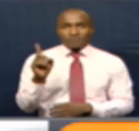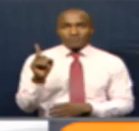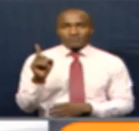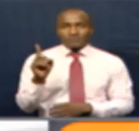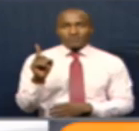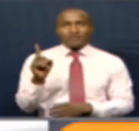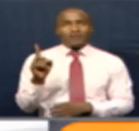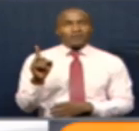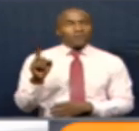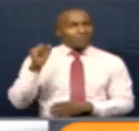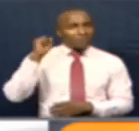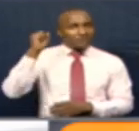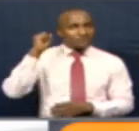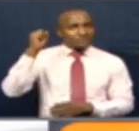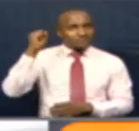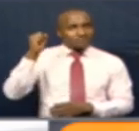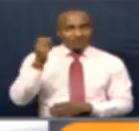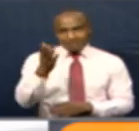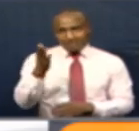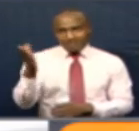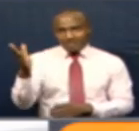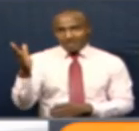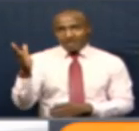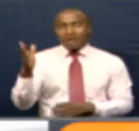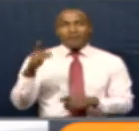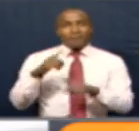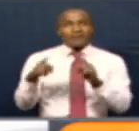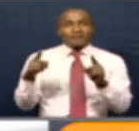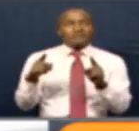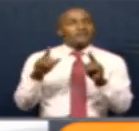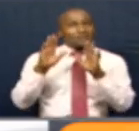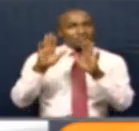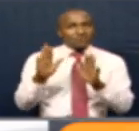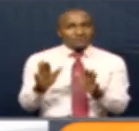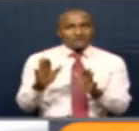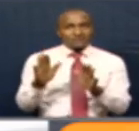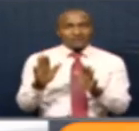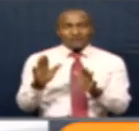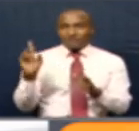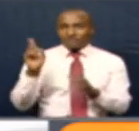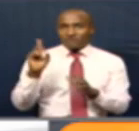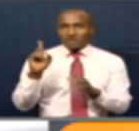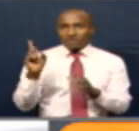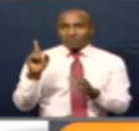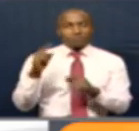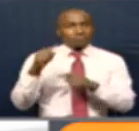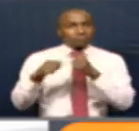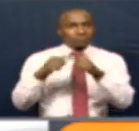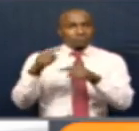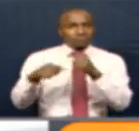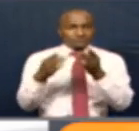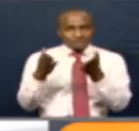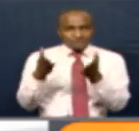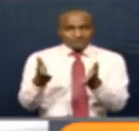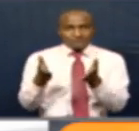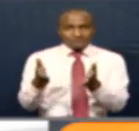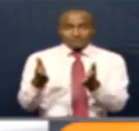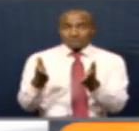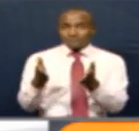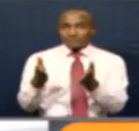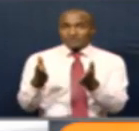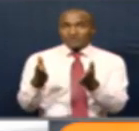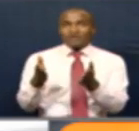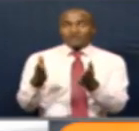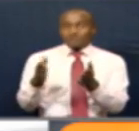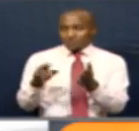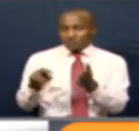largely politicized and misunderstood, but absolutely necessary for Nairobi's continued existence. So the Northern